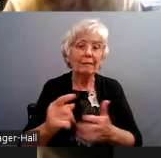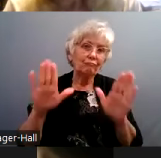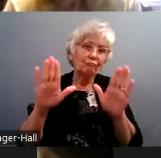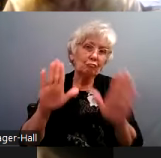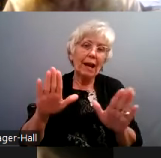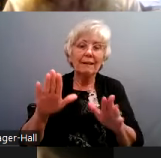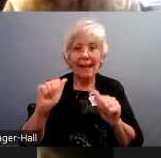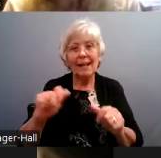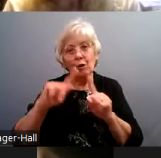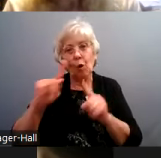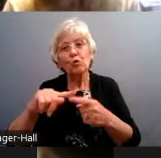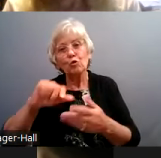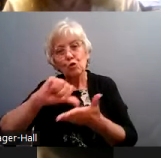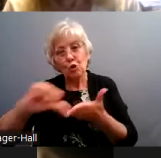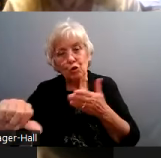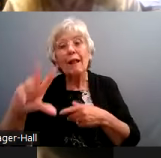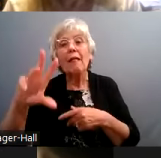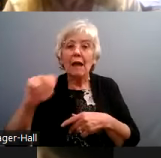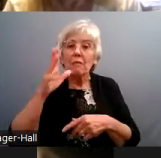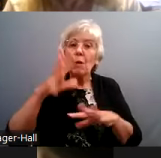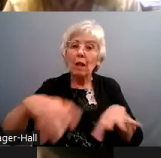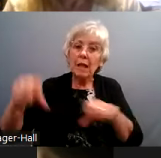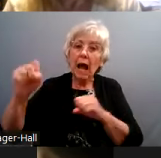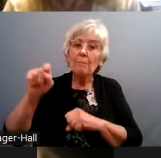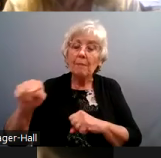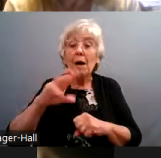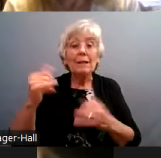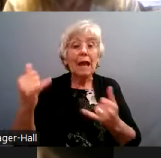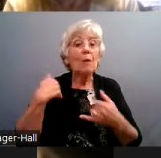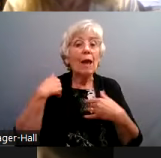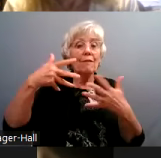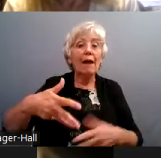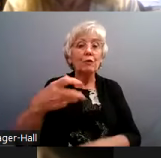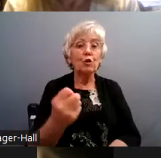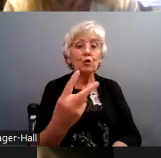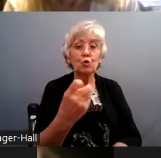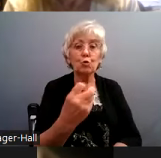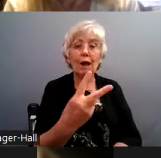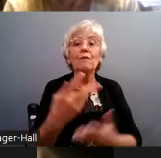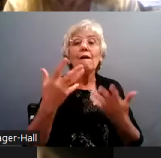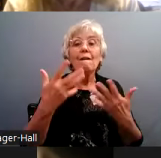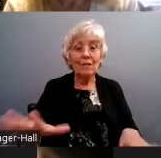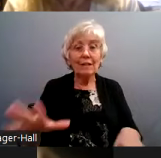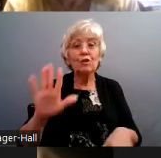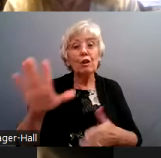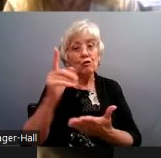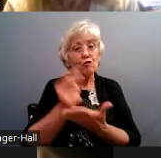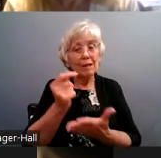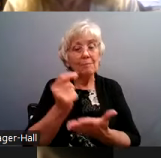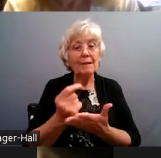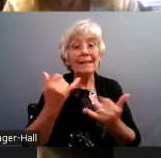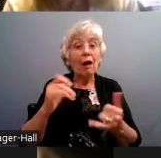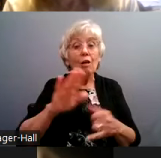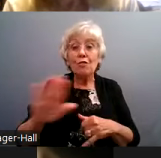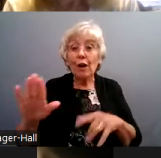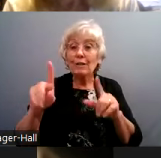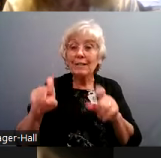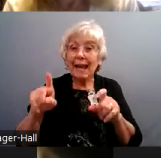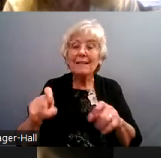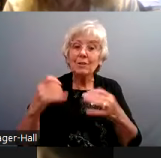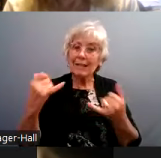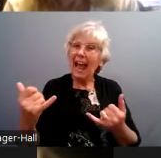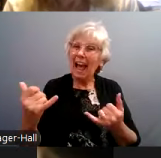to surgery and then be adopted. But then we have 12 that have finished their treatment, and their tests are being run right